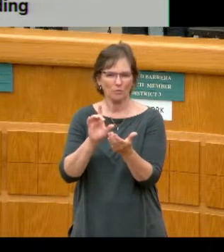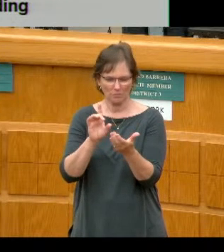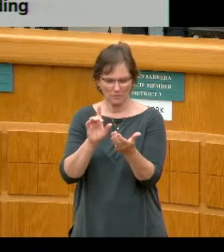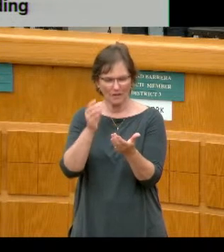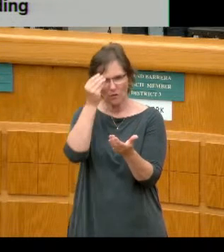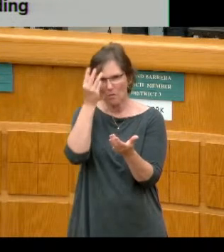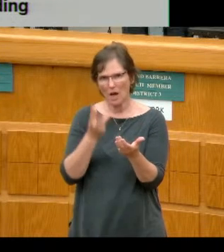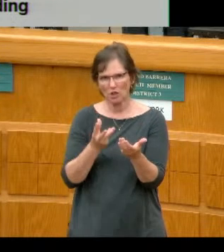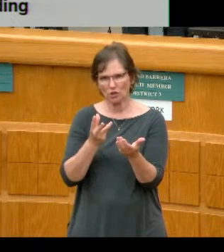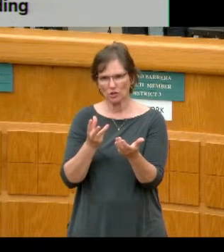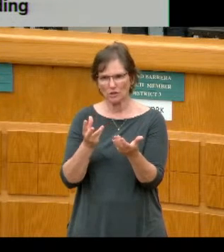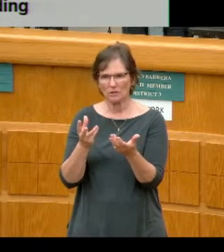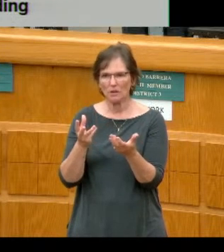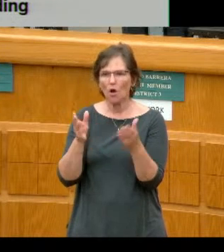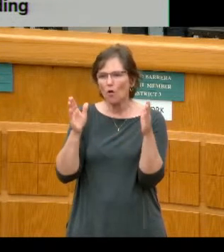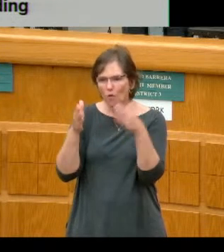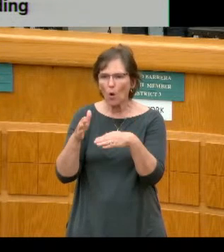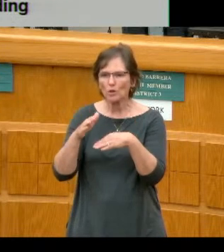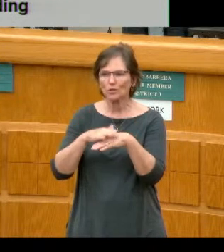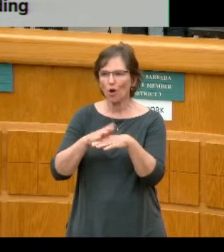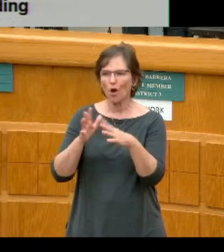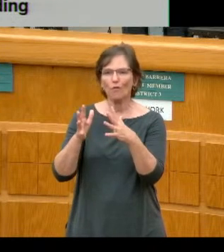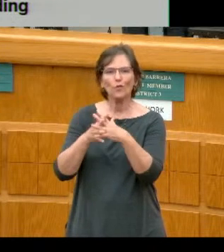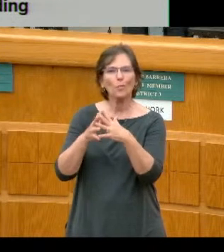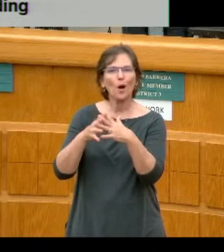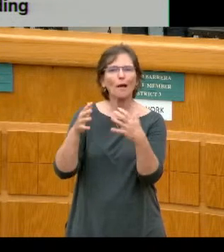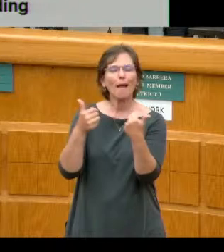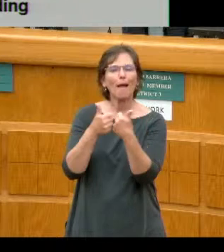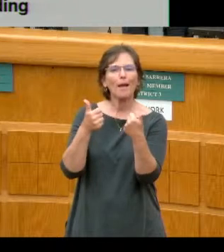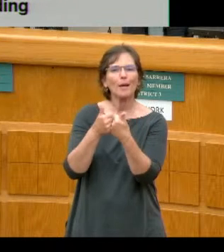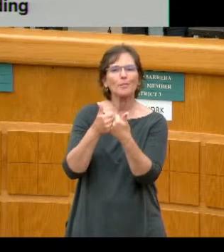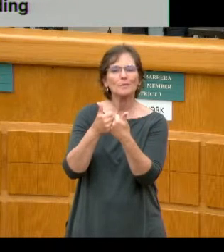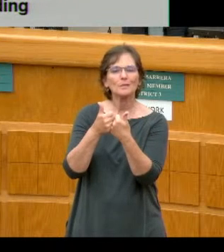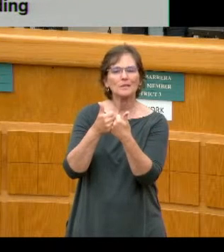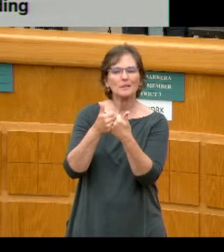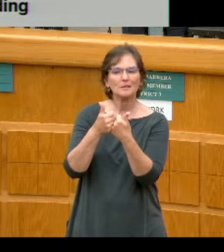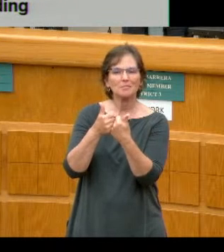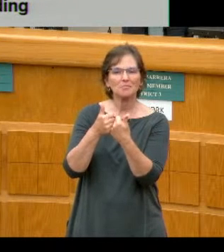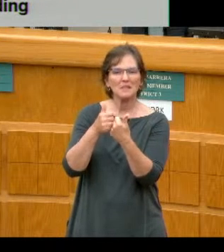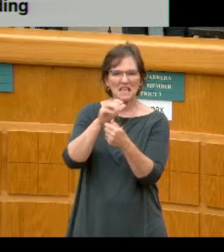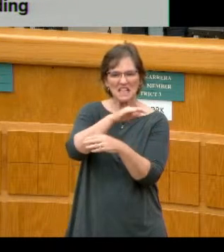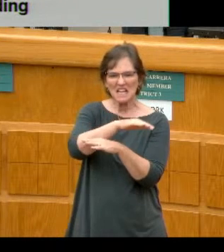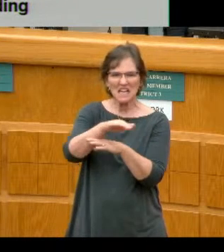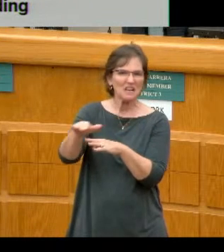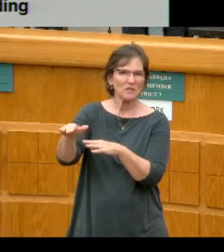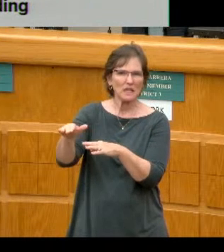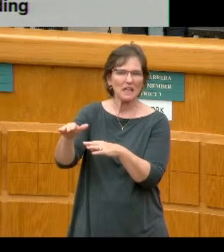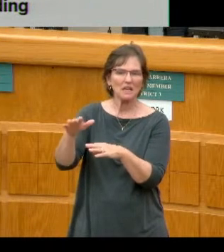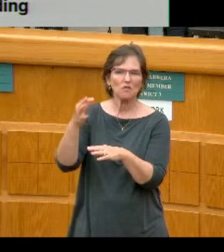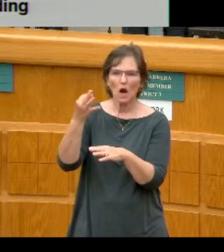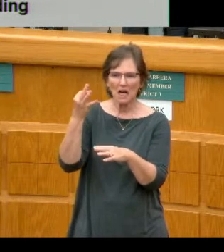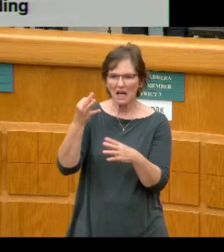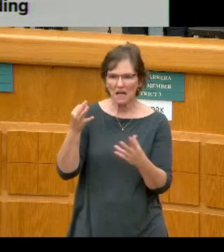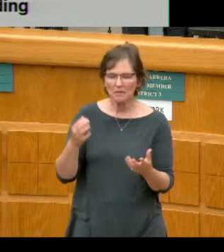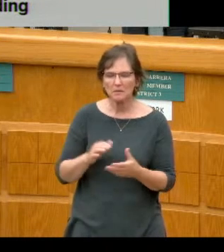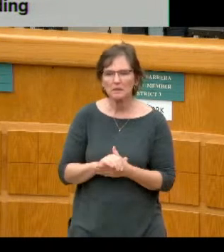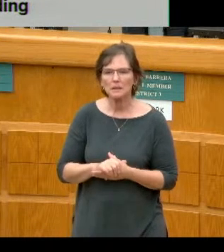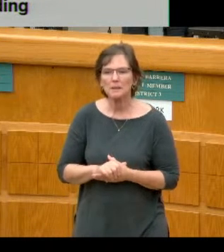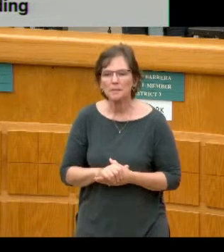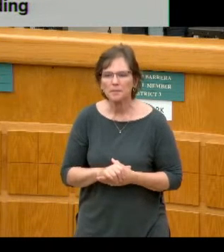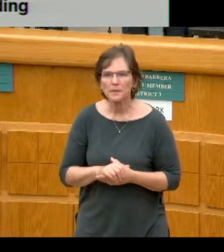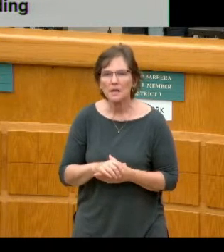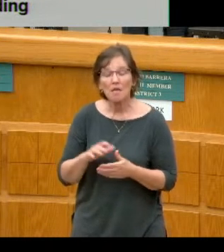venues is approaching what it was in 2019, and that's a substantial increase. You can see we're up